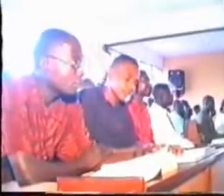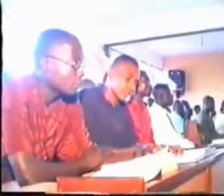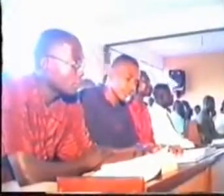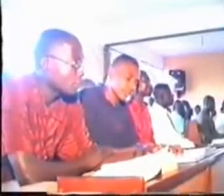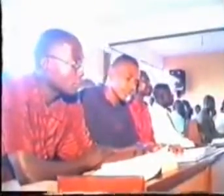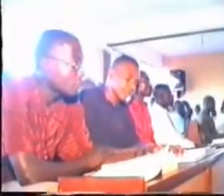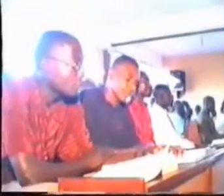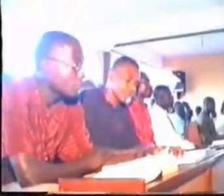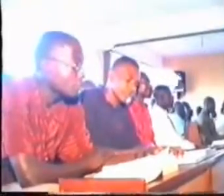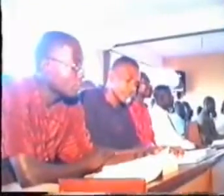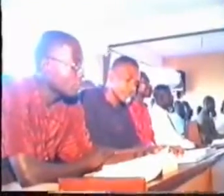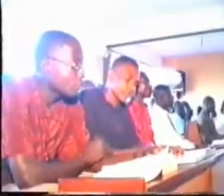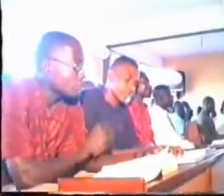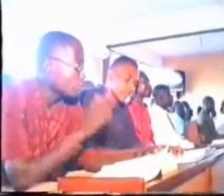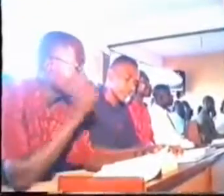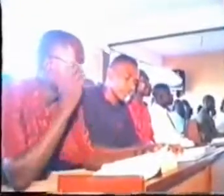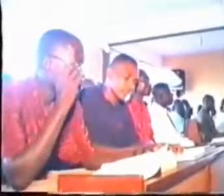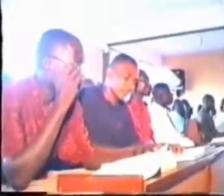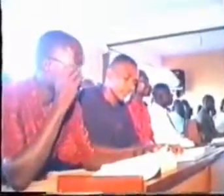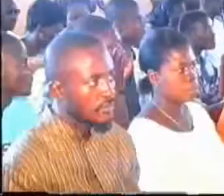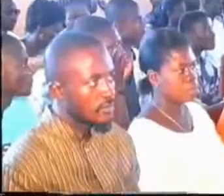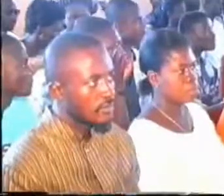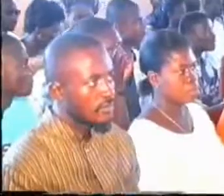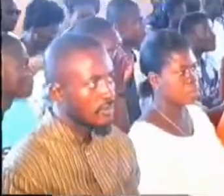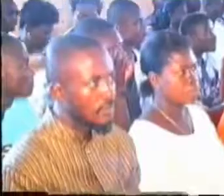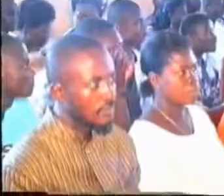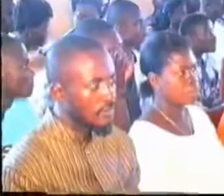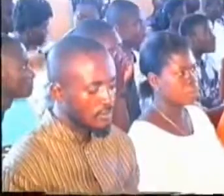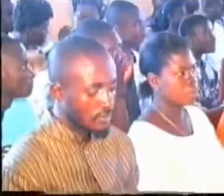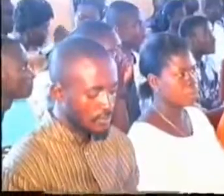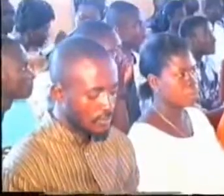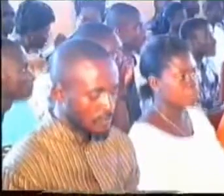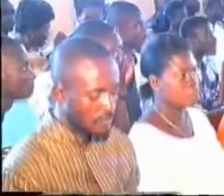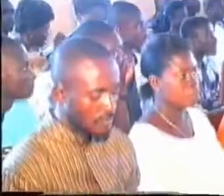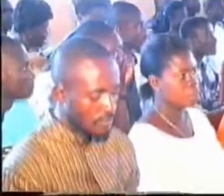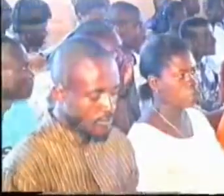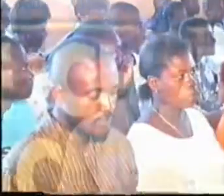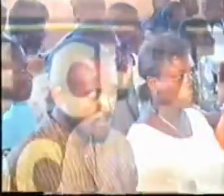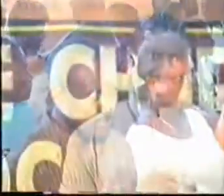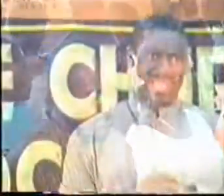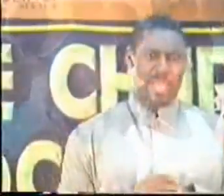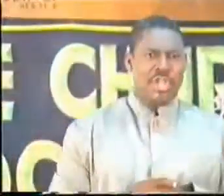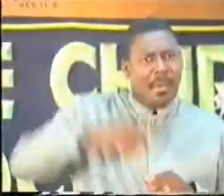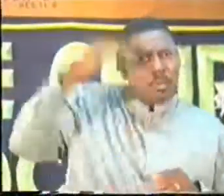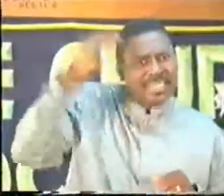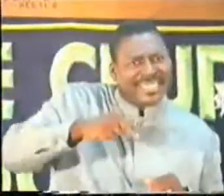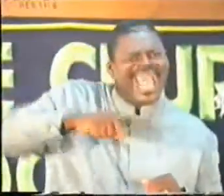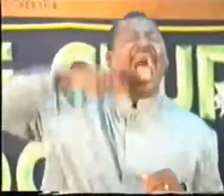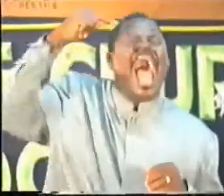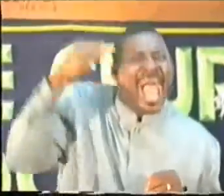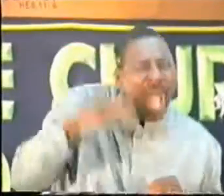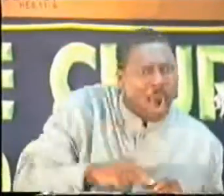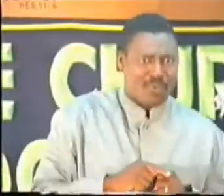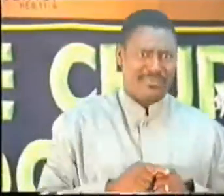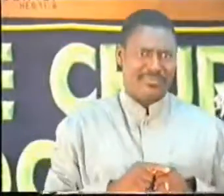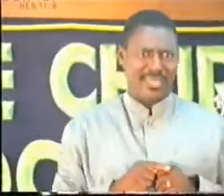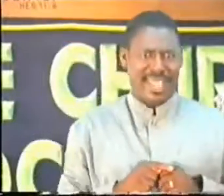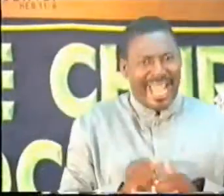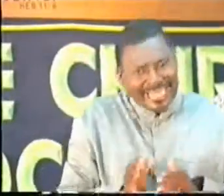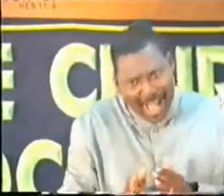of christ ntum gyina television so mẹka nkyerɛ ɔman no sẹ wa wo de sika ɛyɛ nyame adwuma no wayɛ bɔne ɛnyɛ no ho asɛm ne yɛka ne bo question sɛ